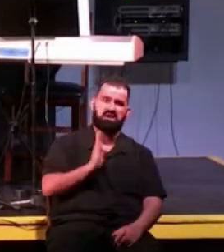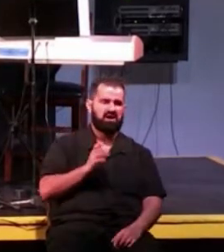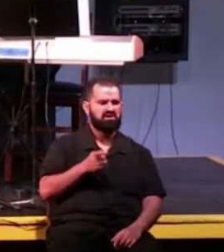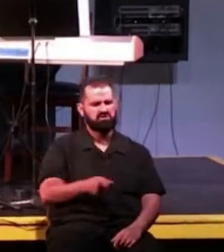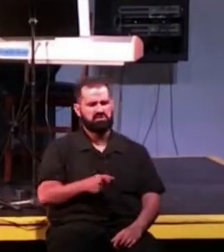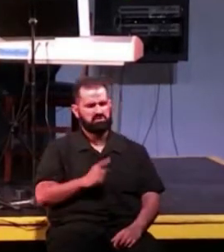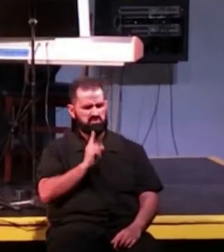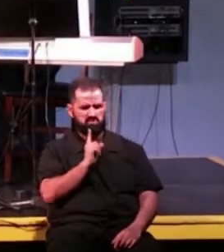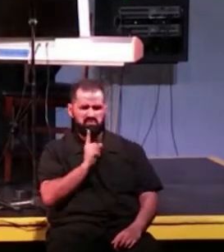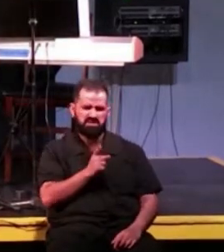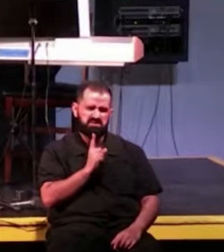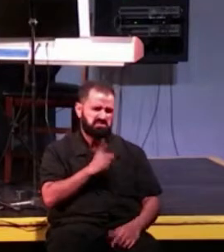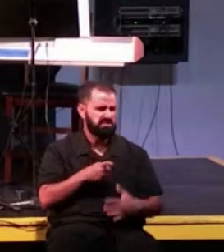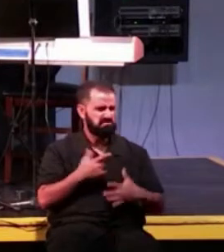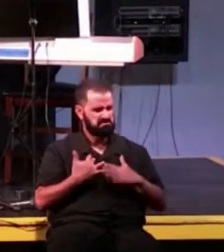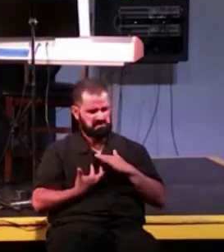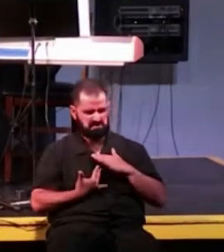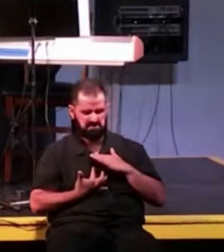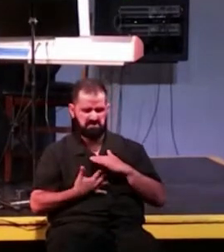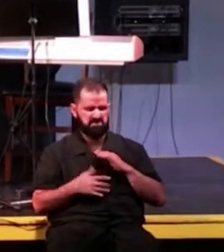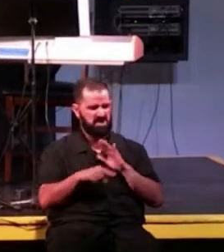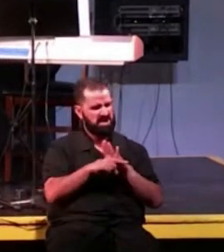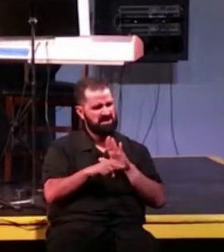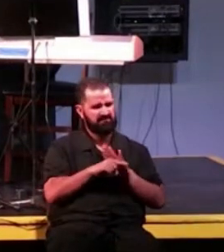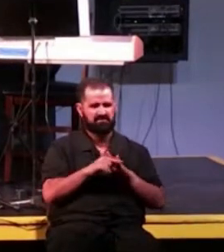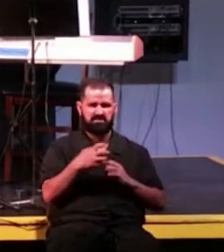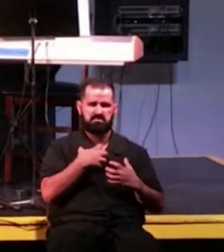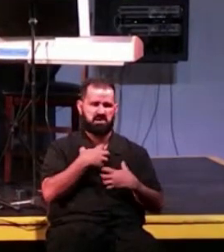and she chose to be negative.